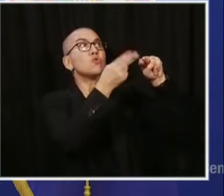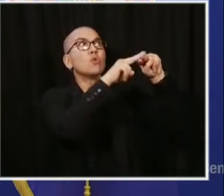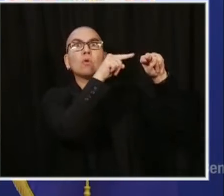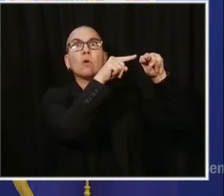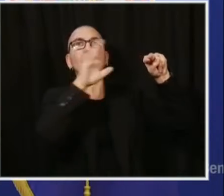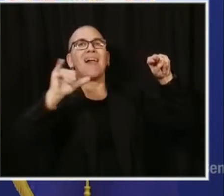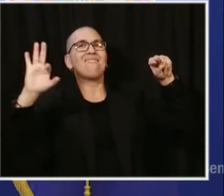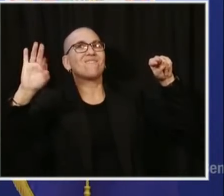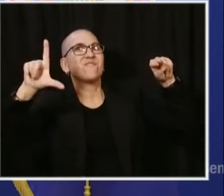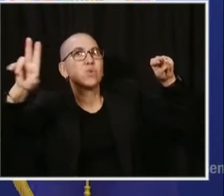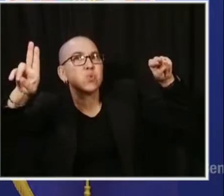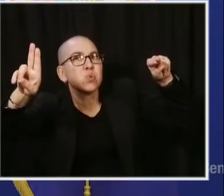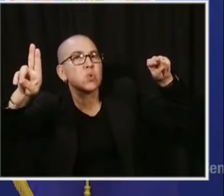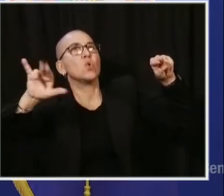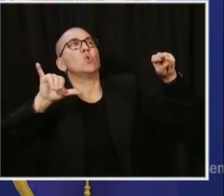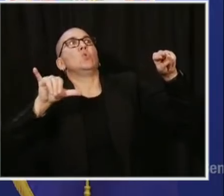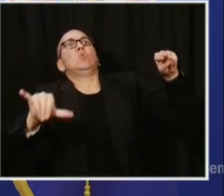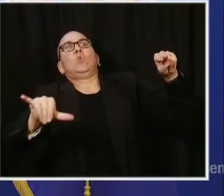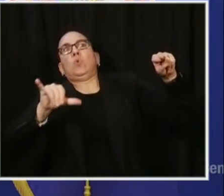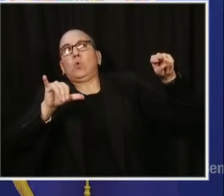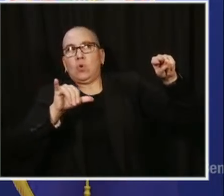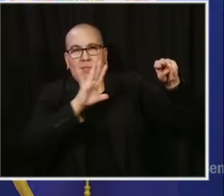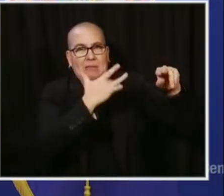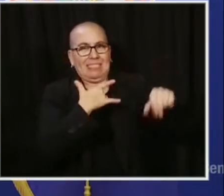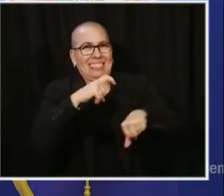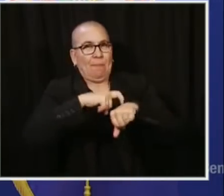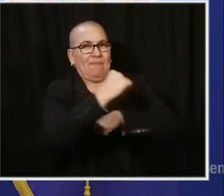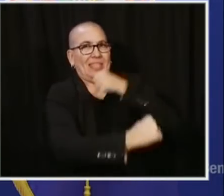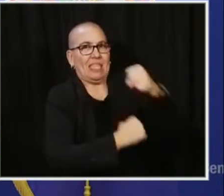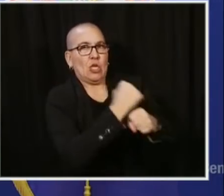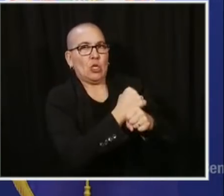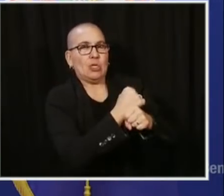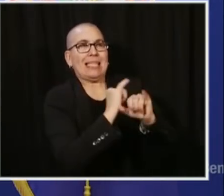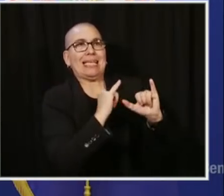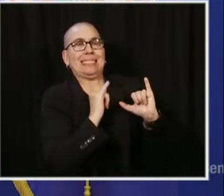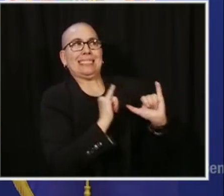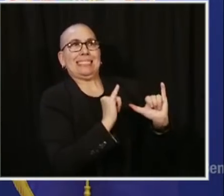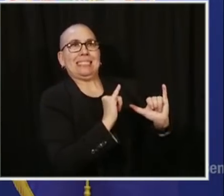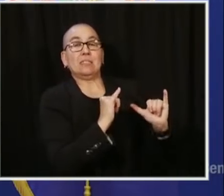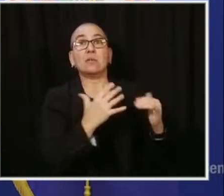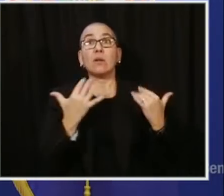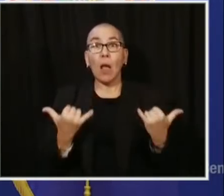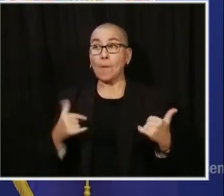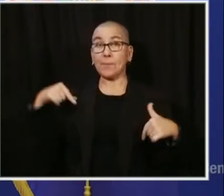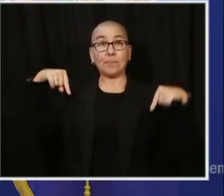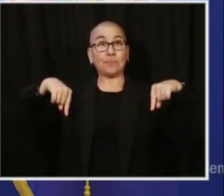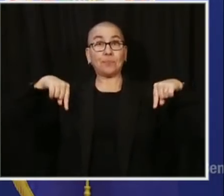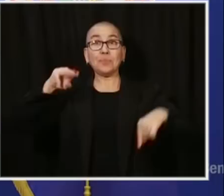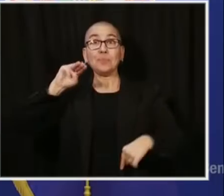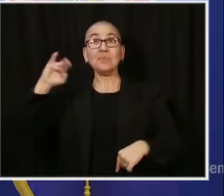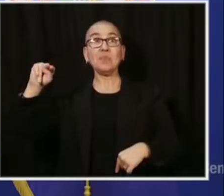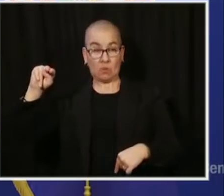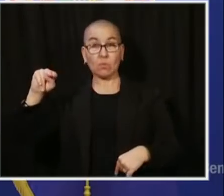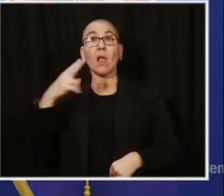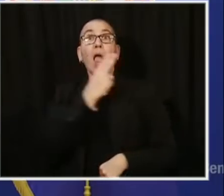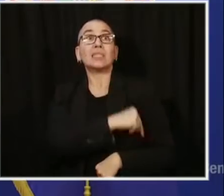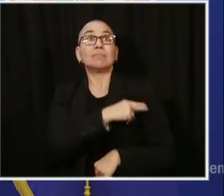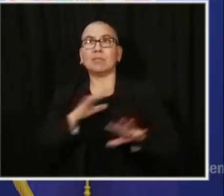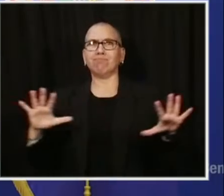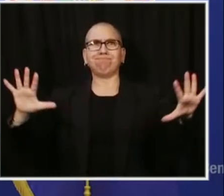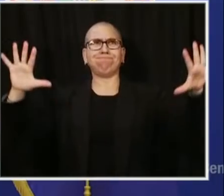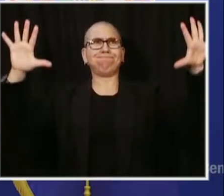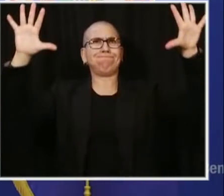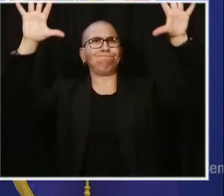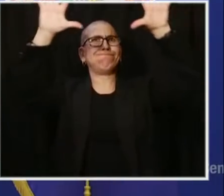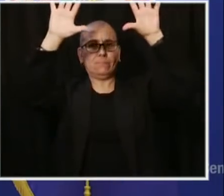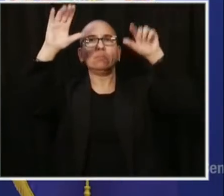season. As we speak, there are 4 people statewide hospitalized for flu, unlike the 1,200 plus for